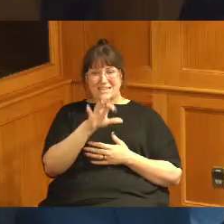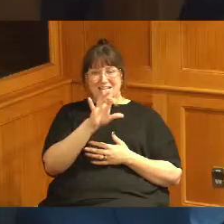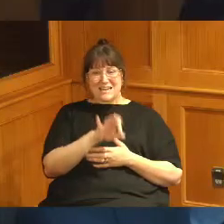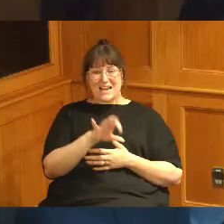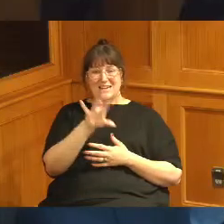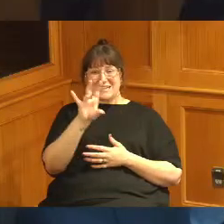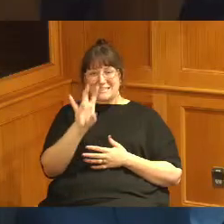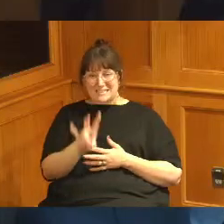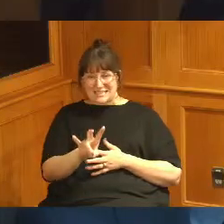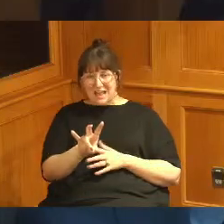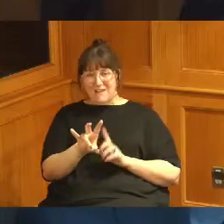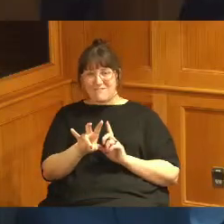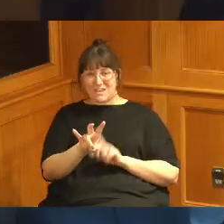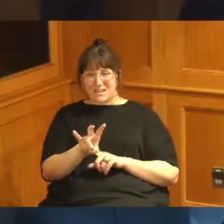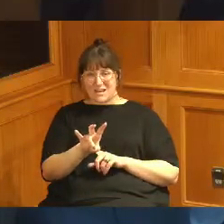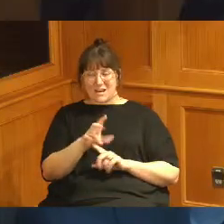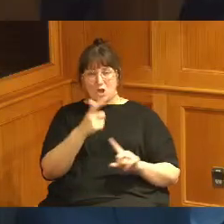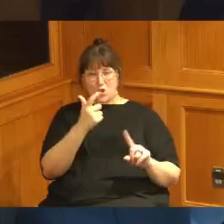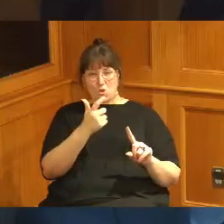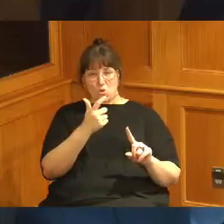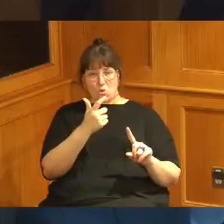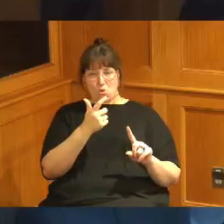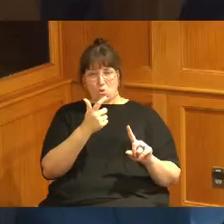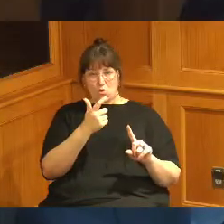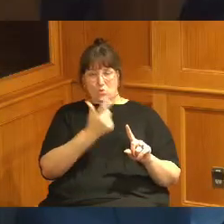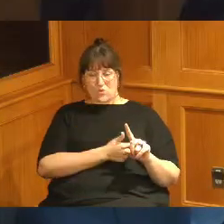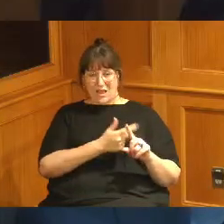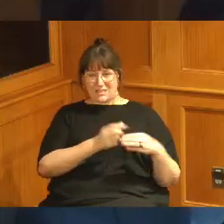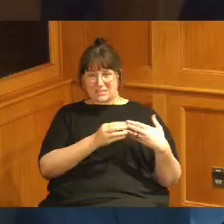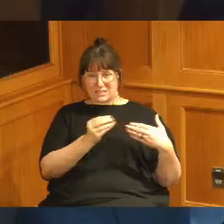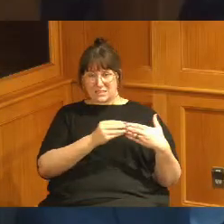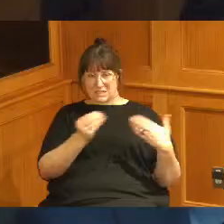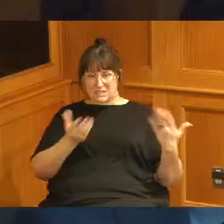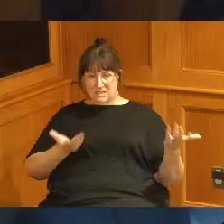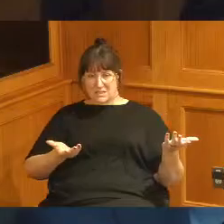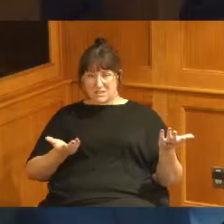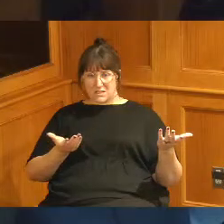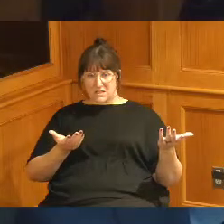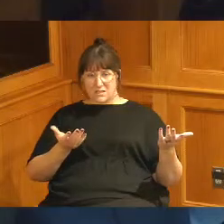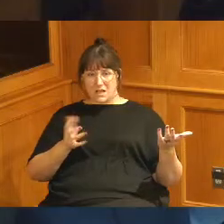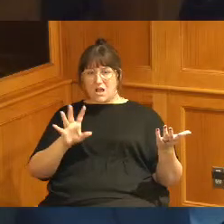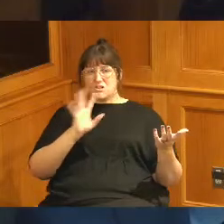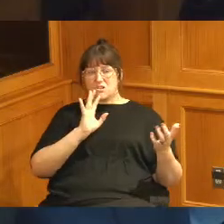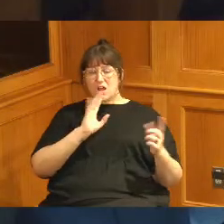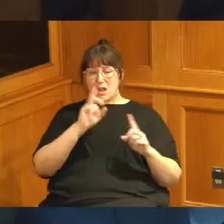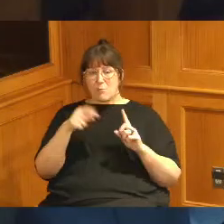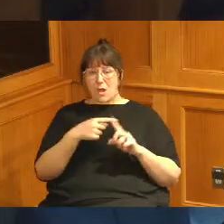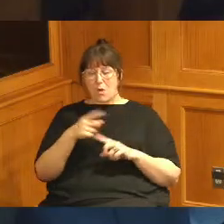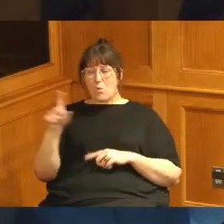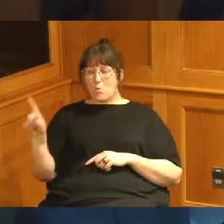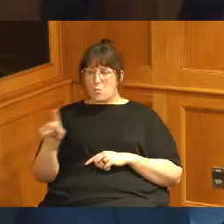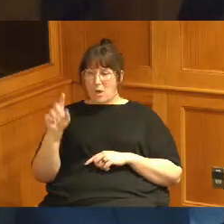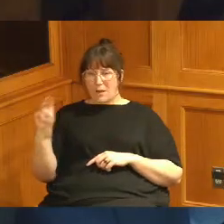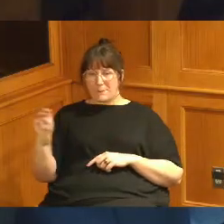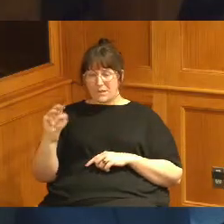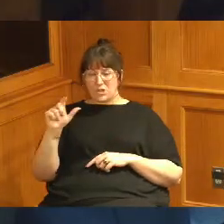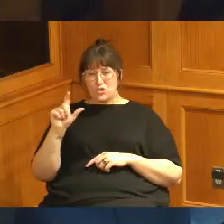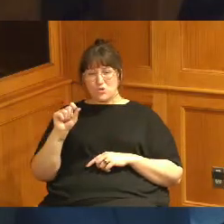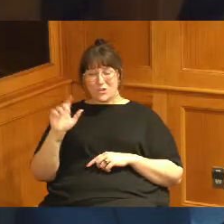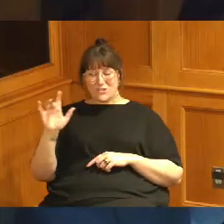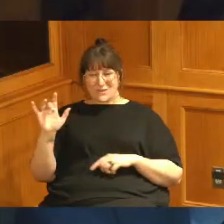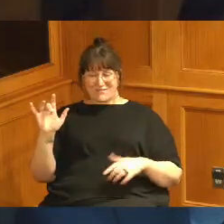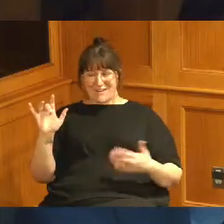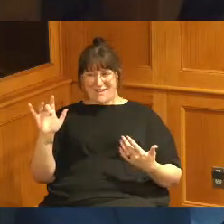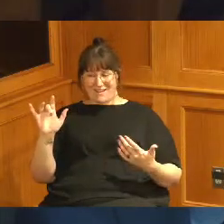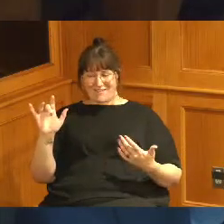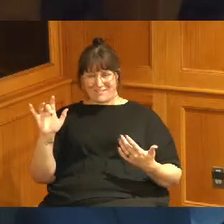1997 rent dollar value. We talking about $1 million in 2025